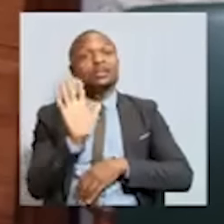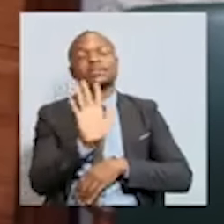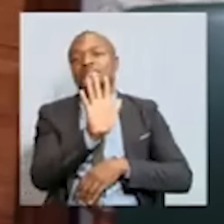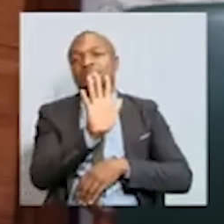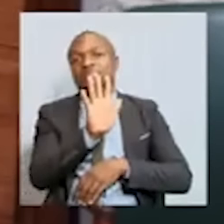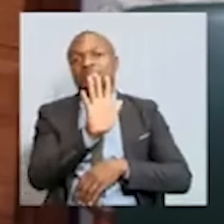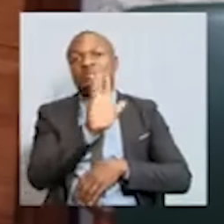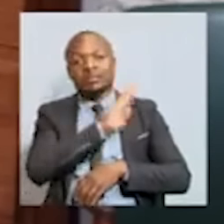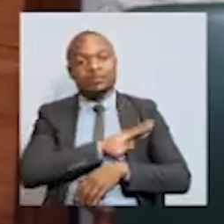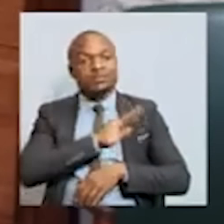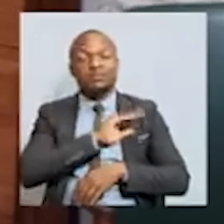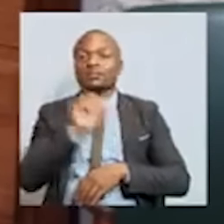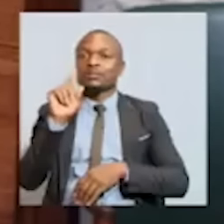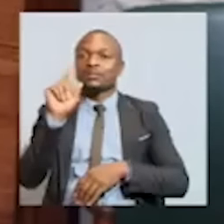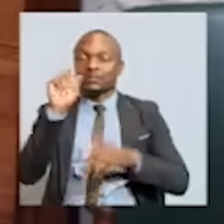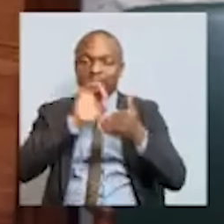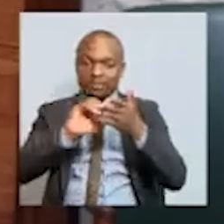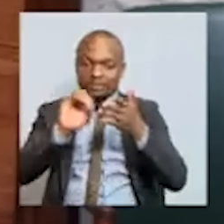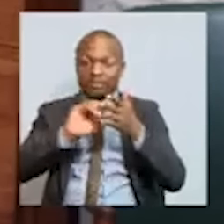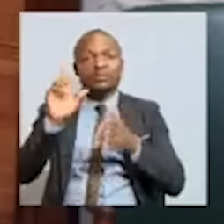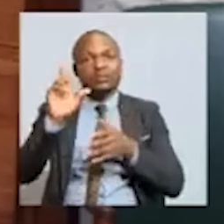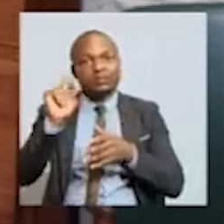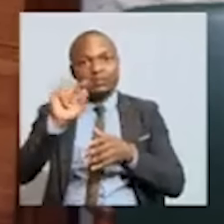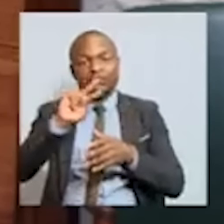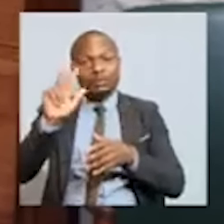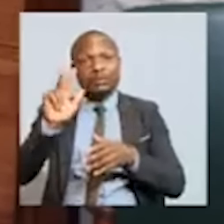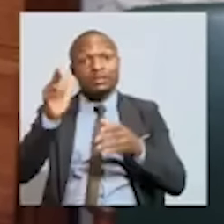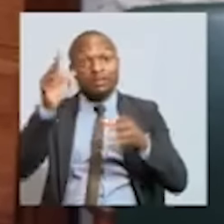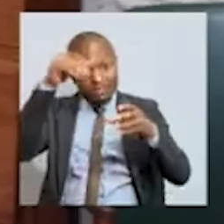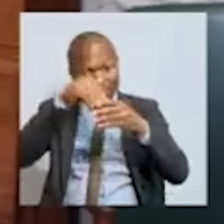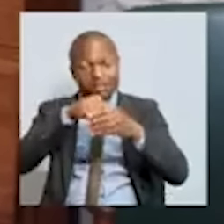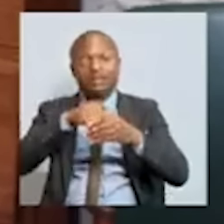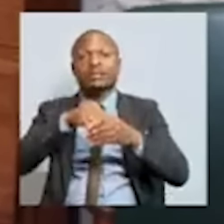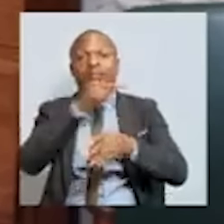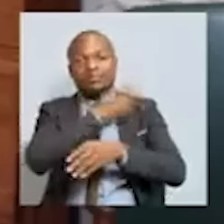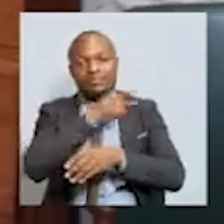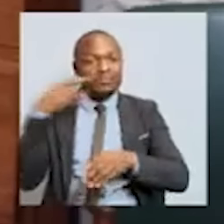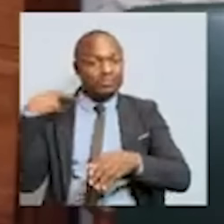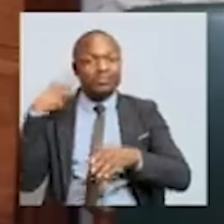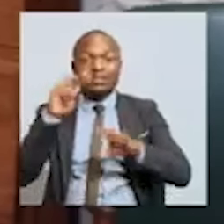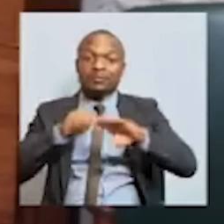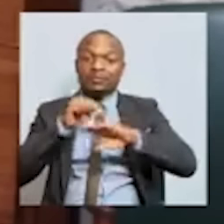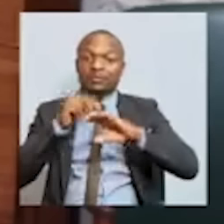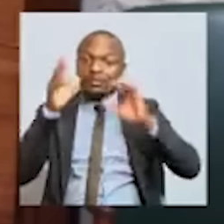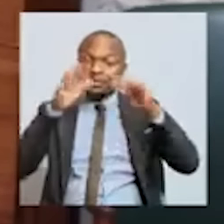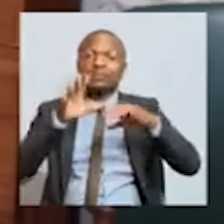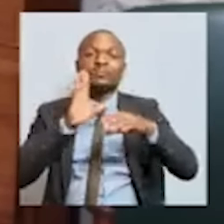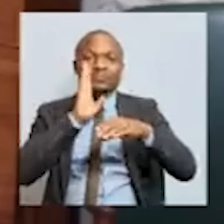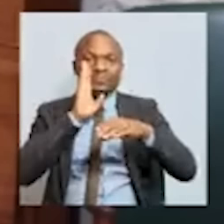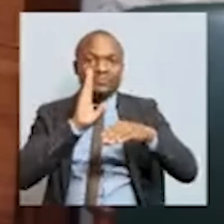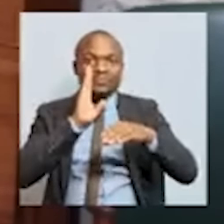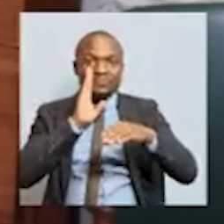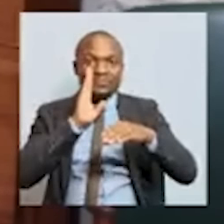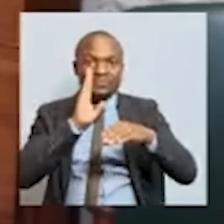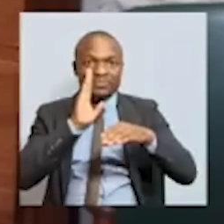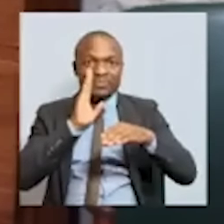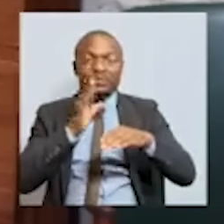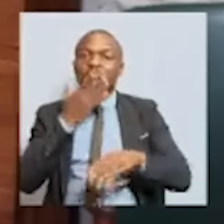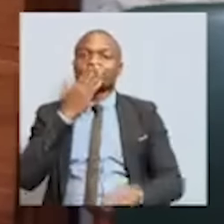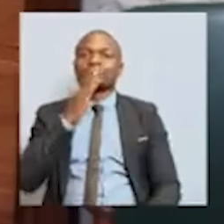11th October 2023 on the floor of the House and at the National Assembly bar was